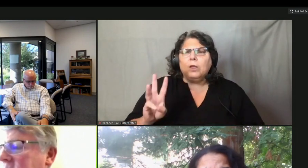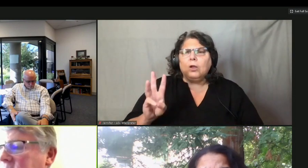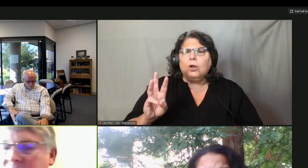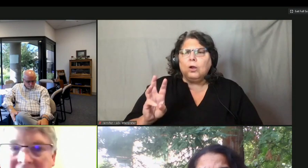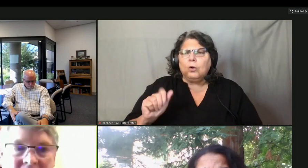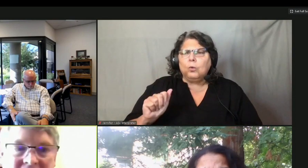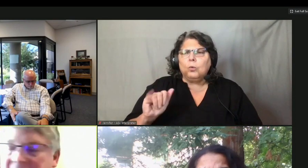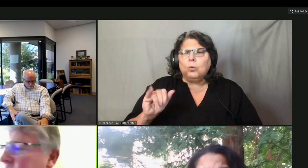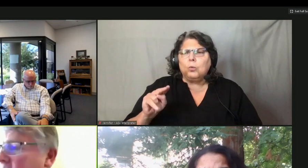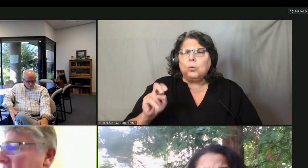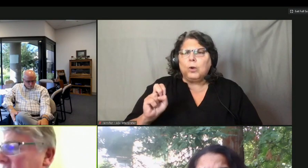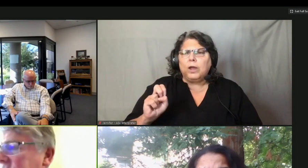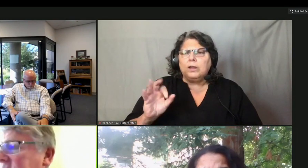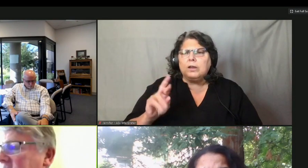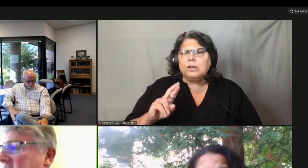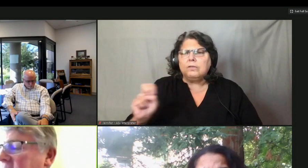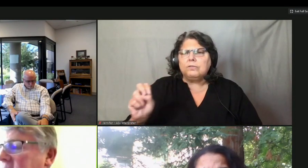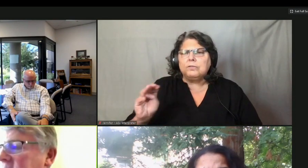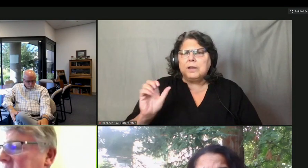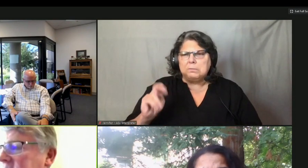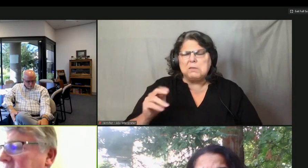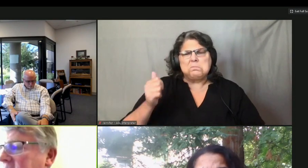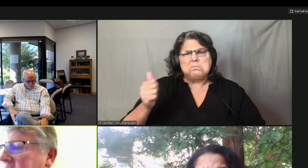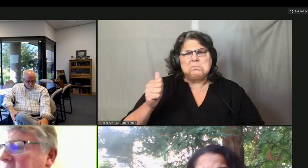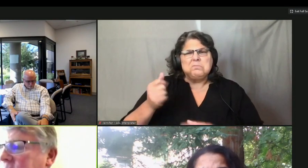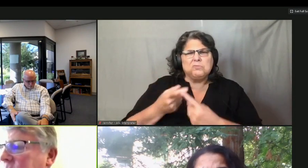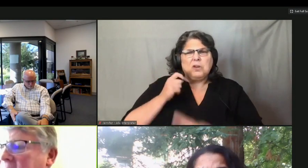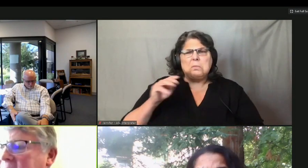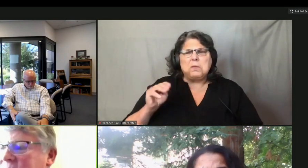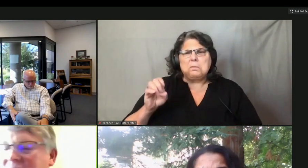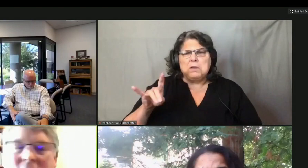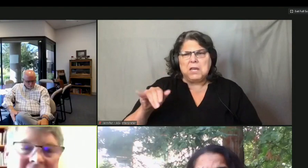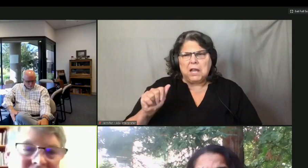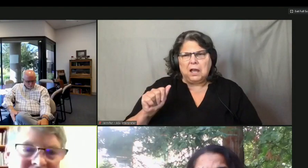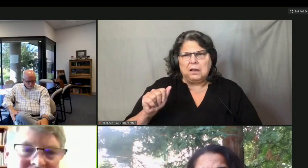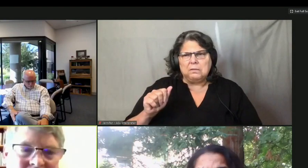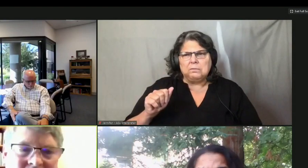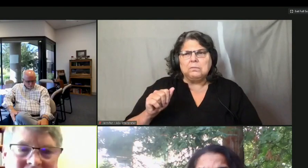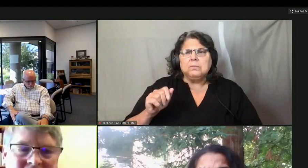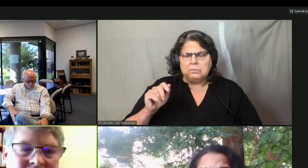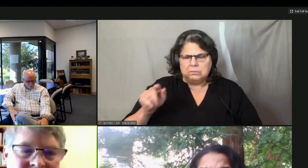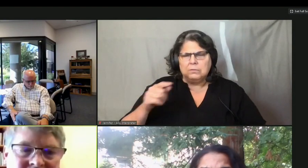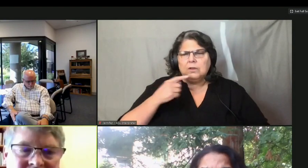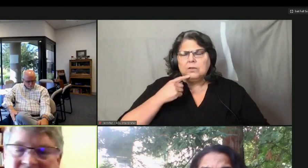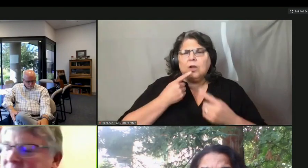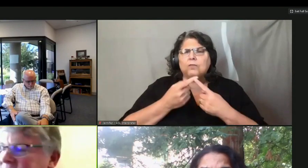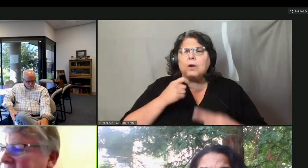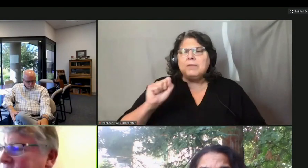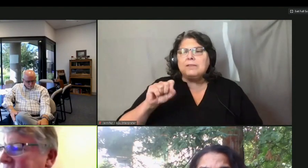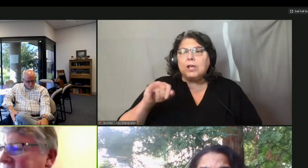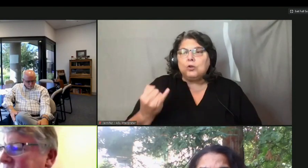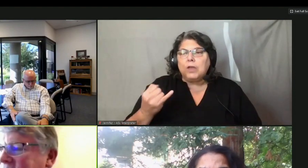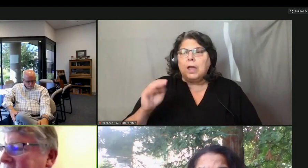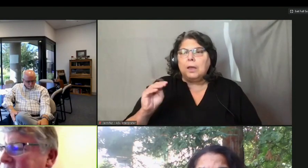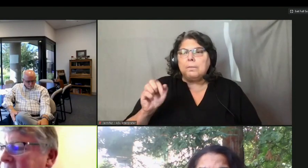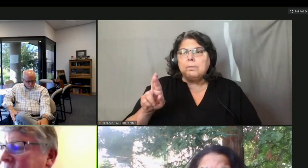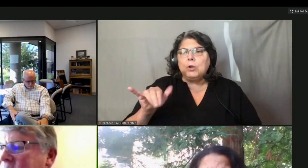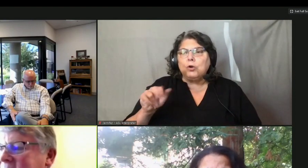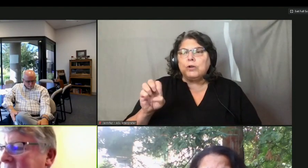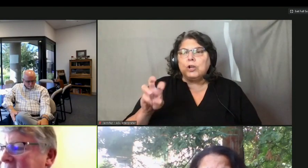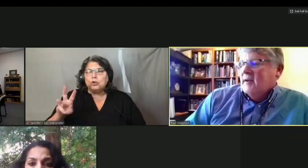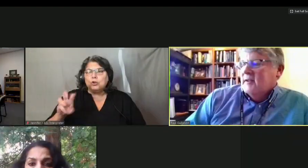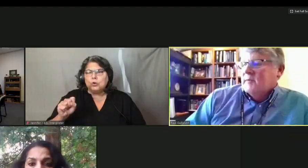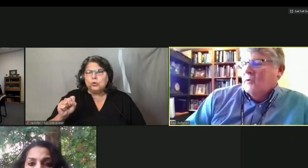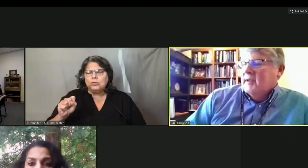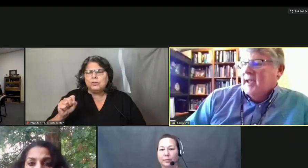who's one of our media partners. He says, and I think he's responding to a story that was in the Mercury News today, which I think might